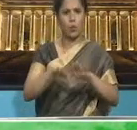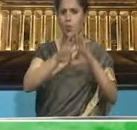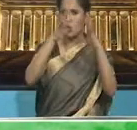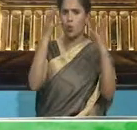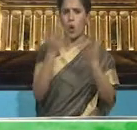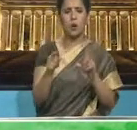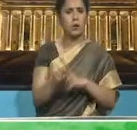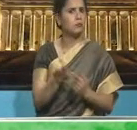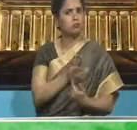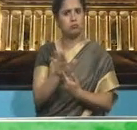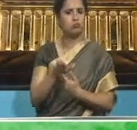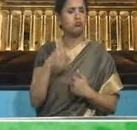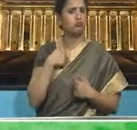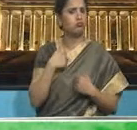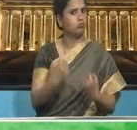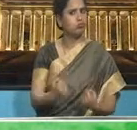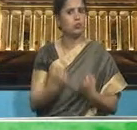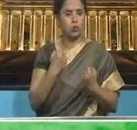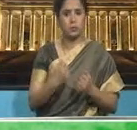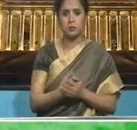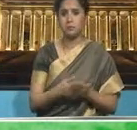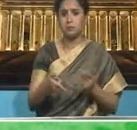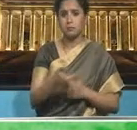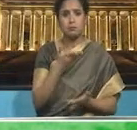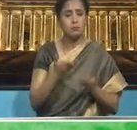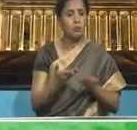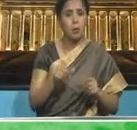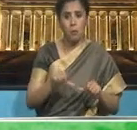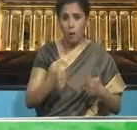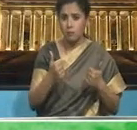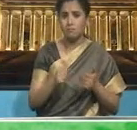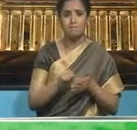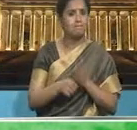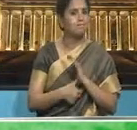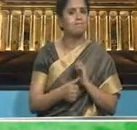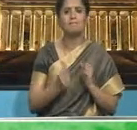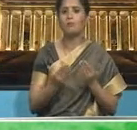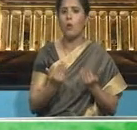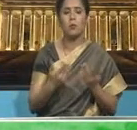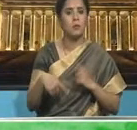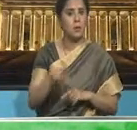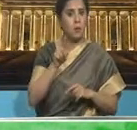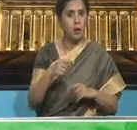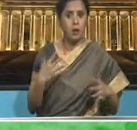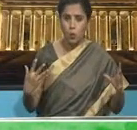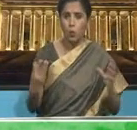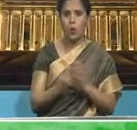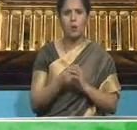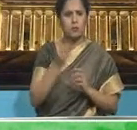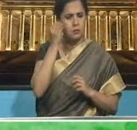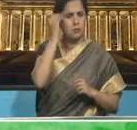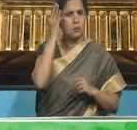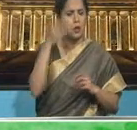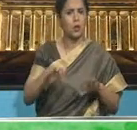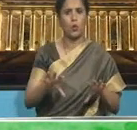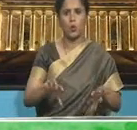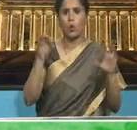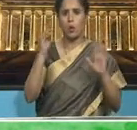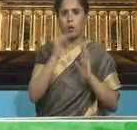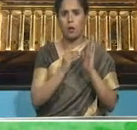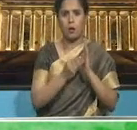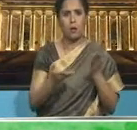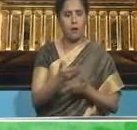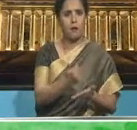stage. This would not have been possible but for the collective wisdom of the Constitution